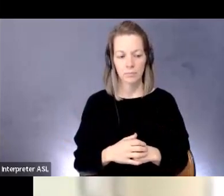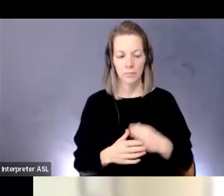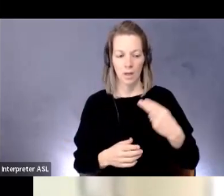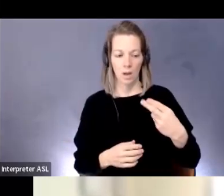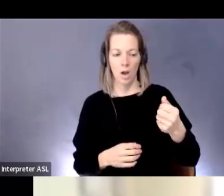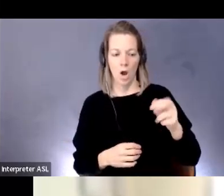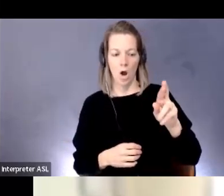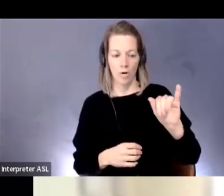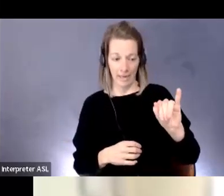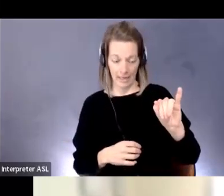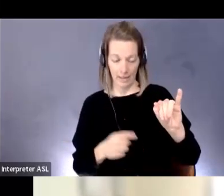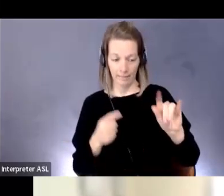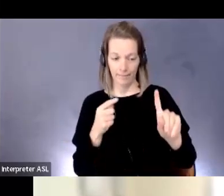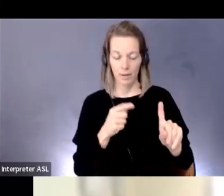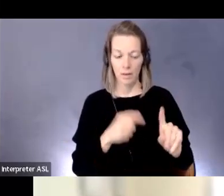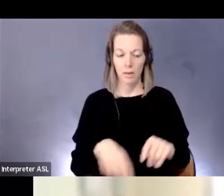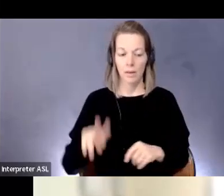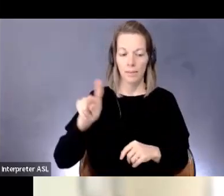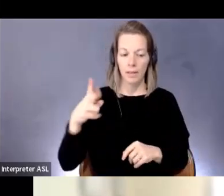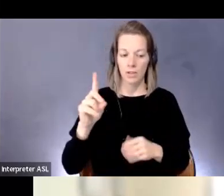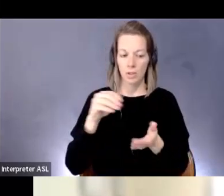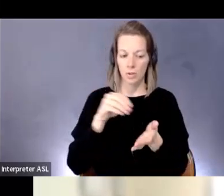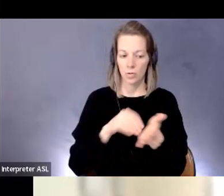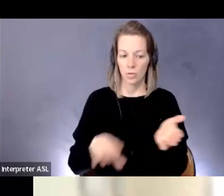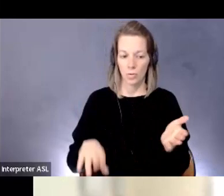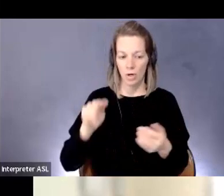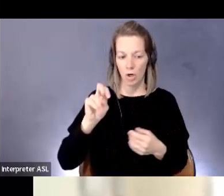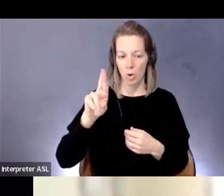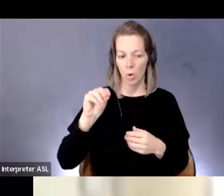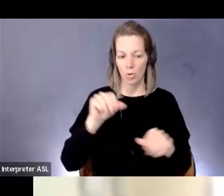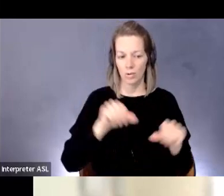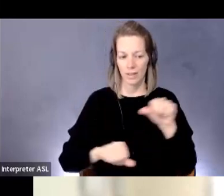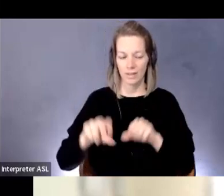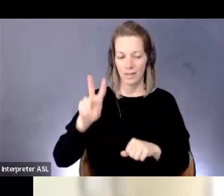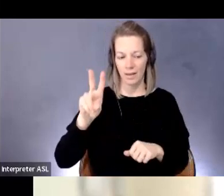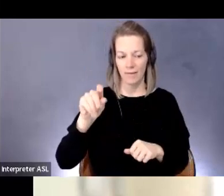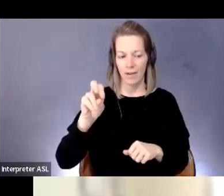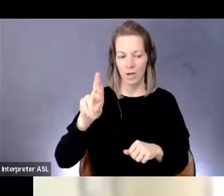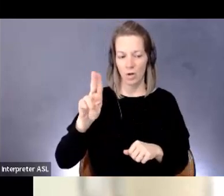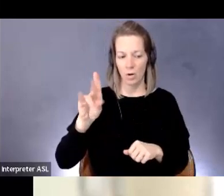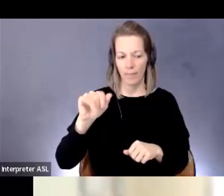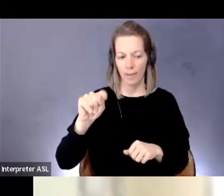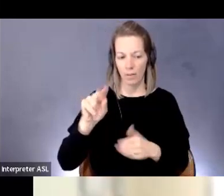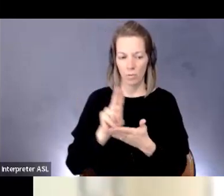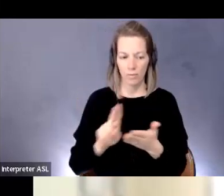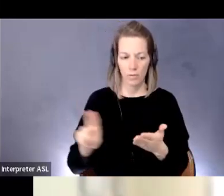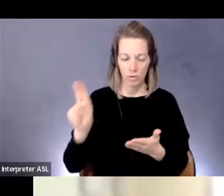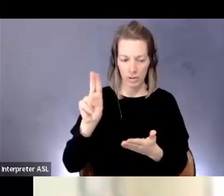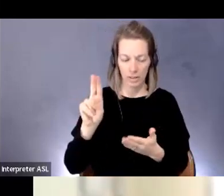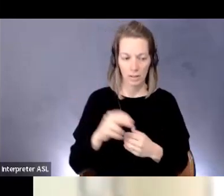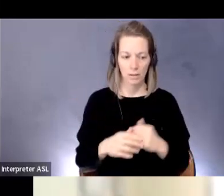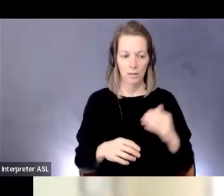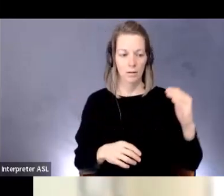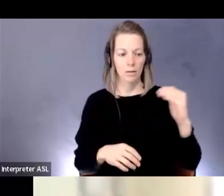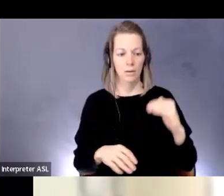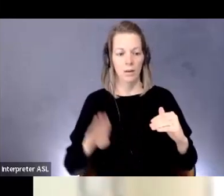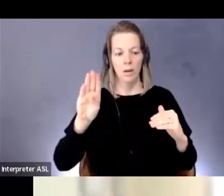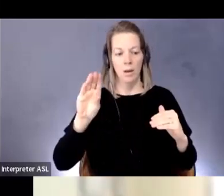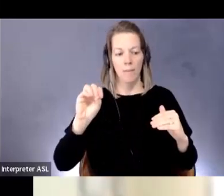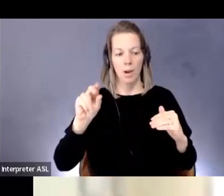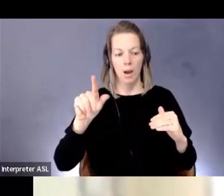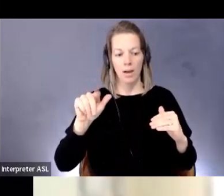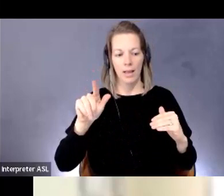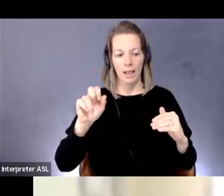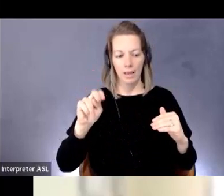Hari Srinivasan, a PhD student in neuroscience at Vanderbilt University. Bonnie Lynn Swainor, the founder